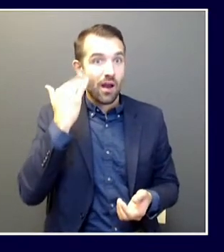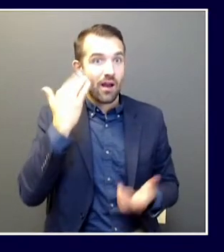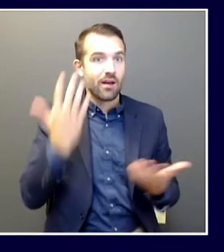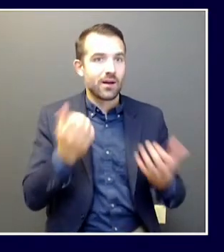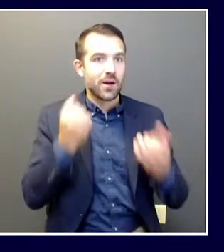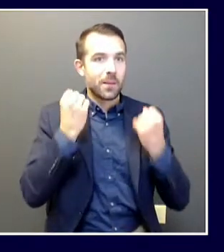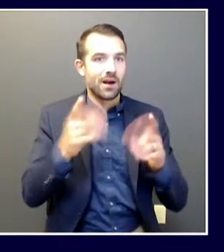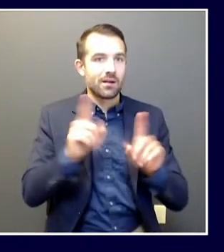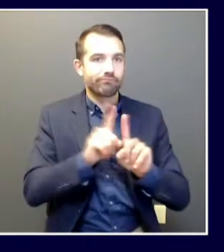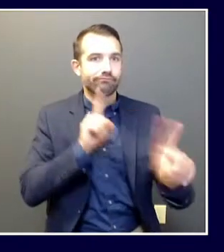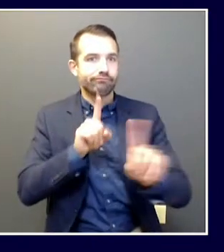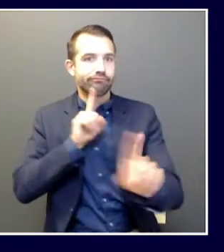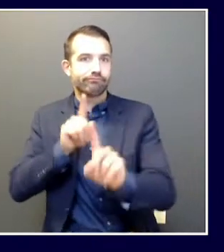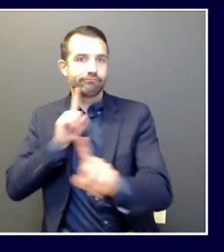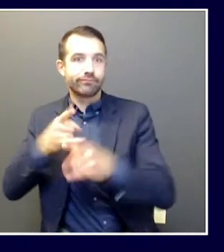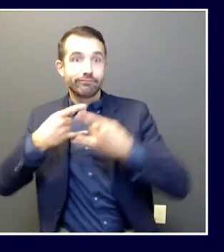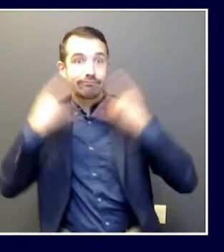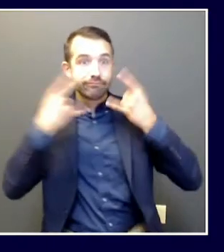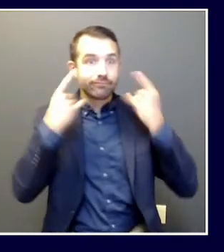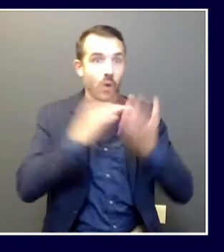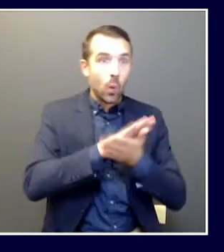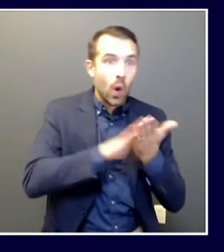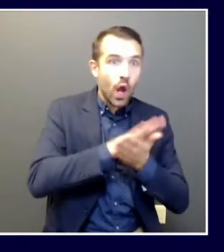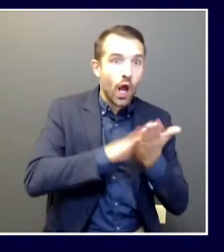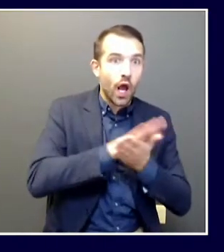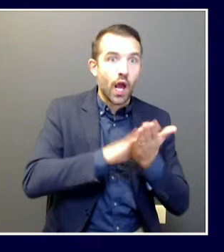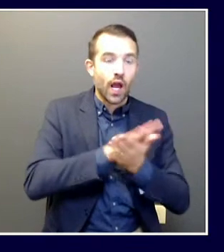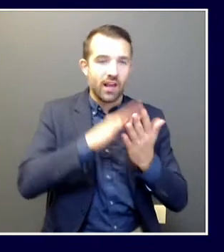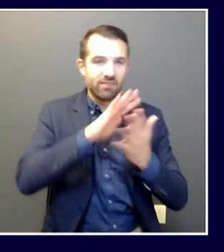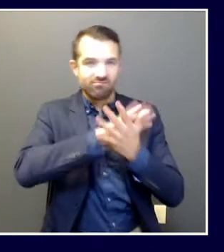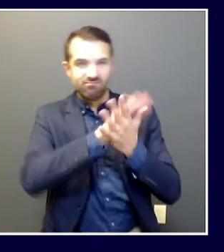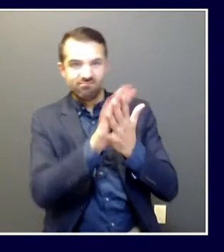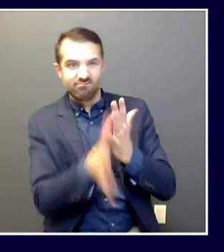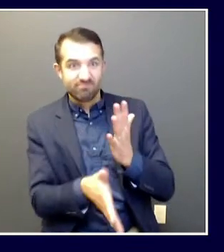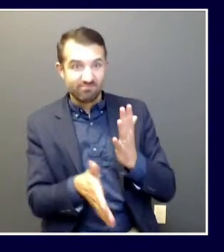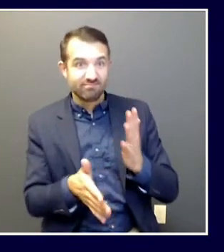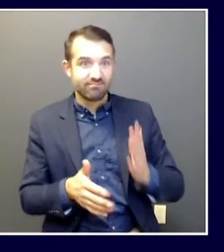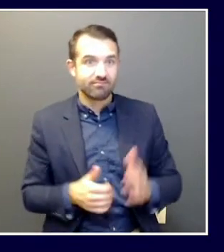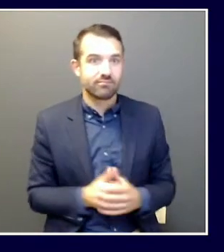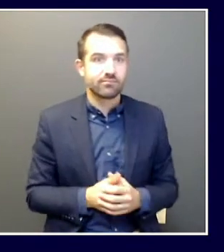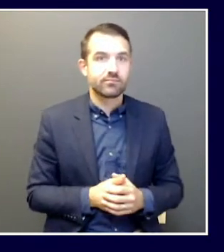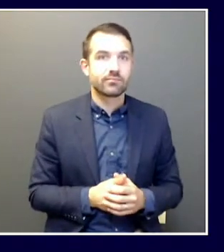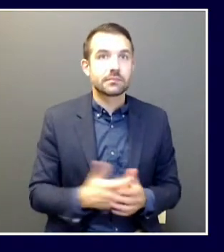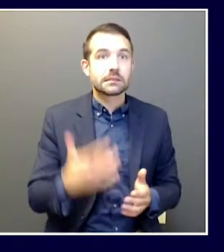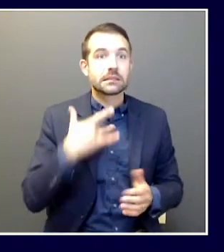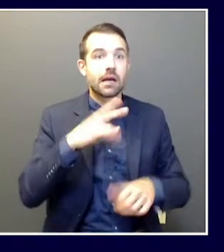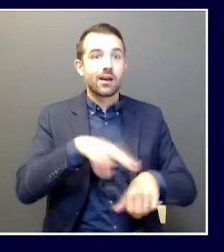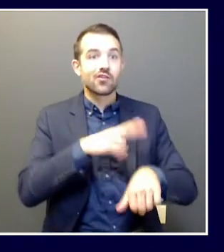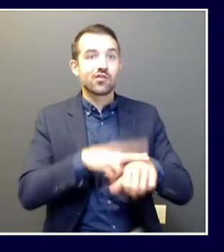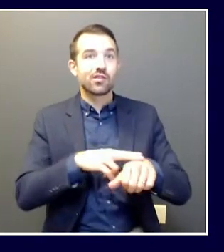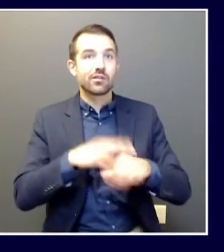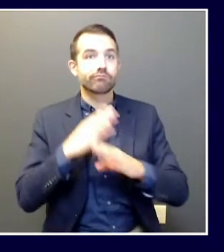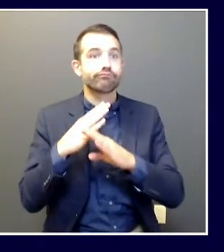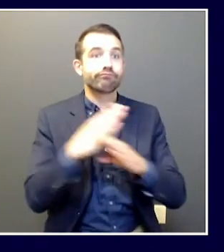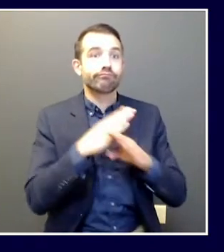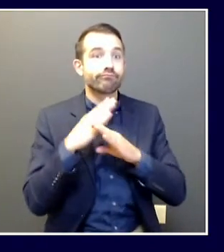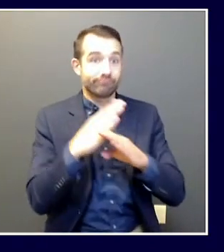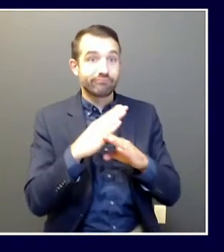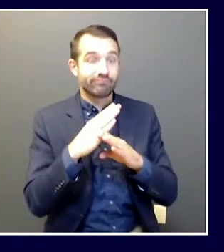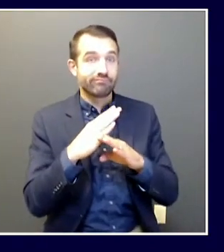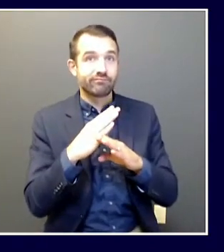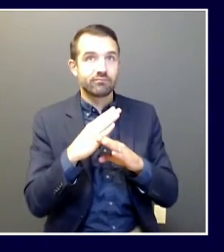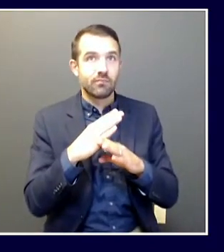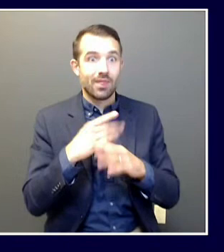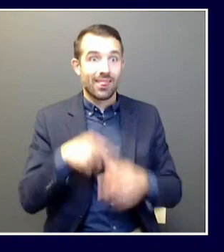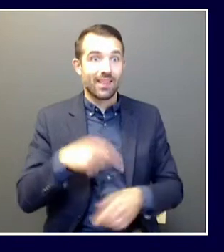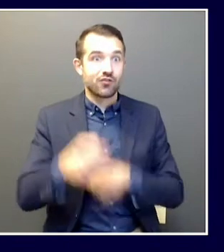immunity that may have been residual amongst populations may not be there. And so there's heightened concern for this flu season. The bottom line,